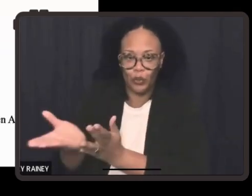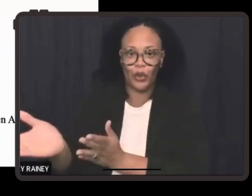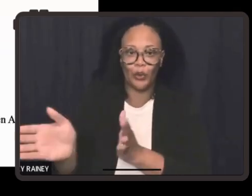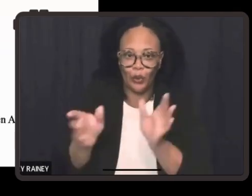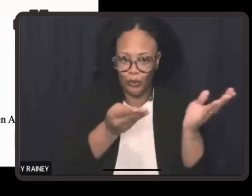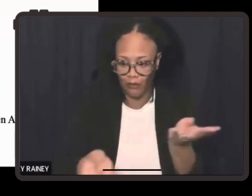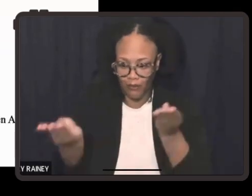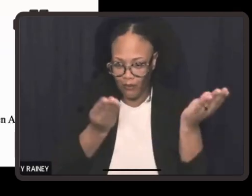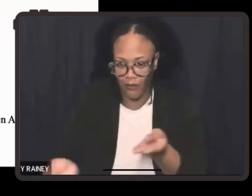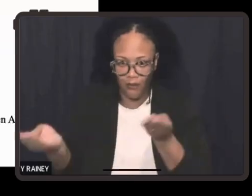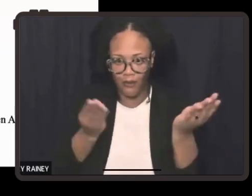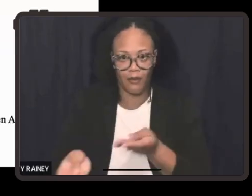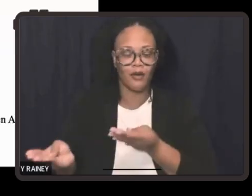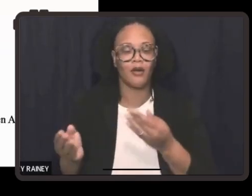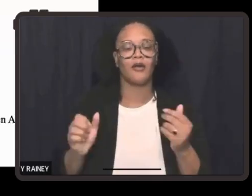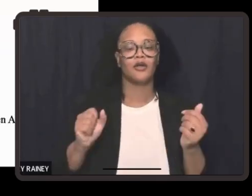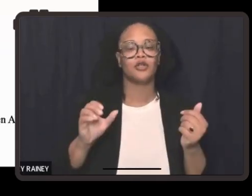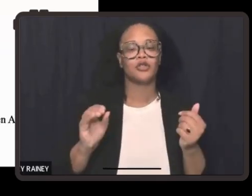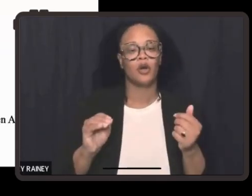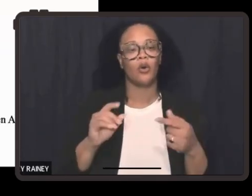first looked at